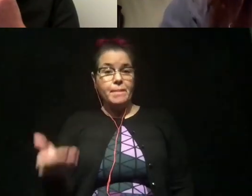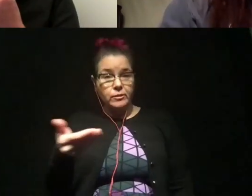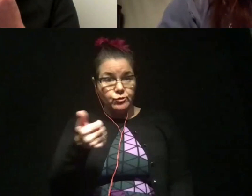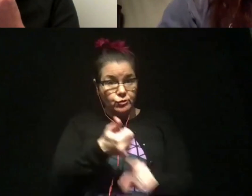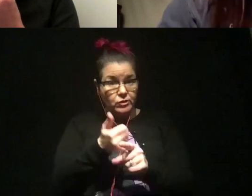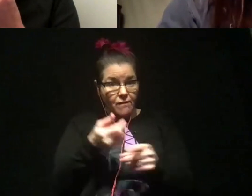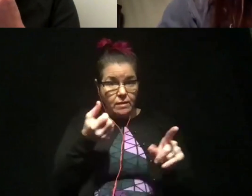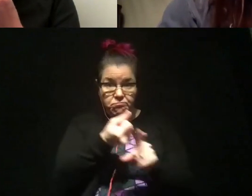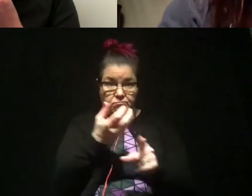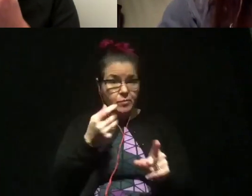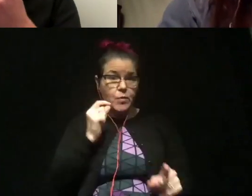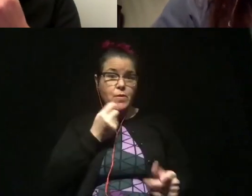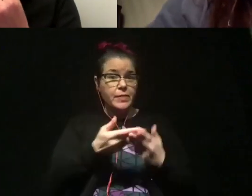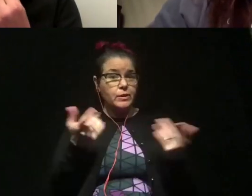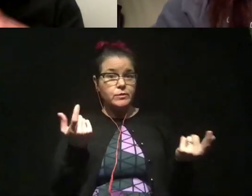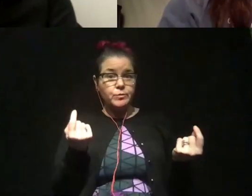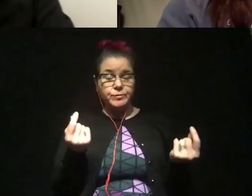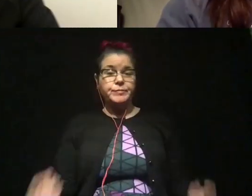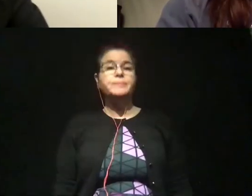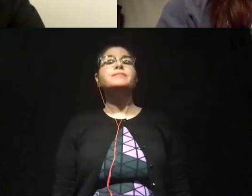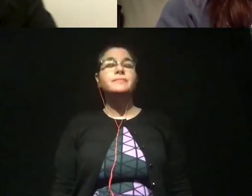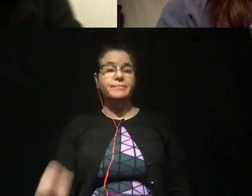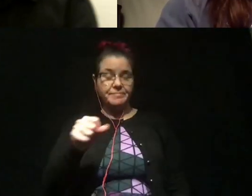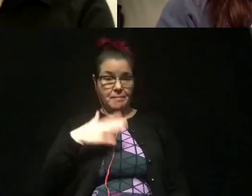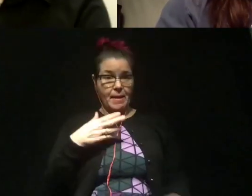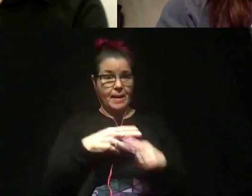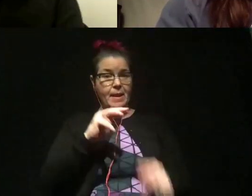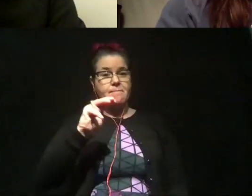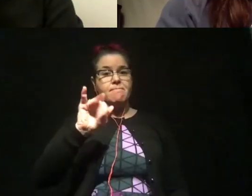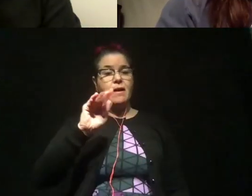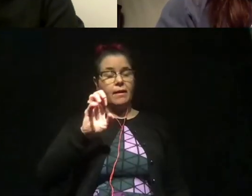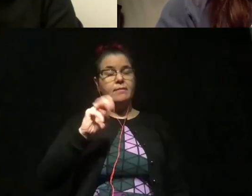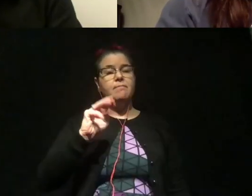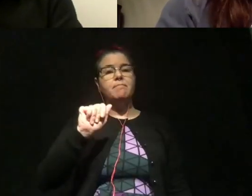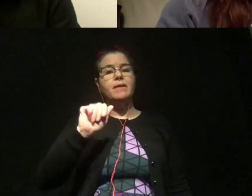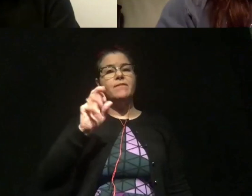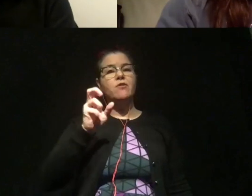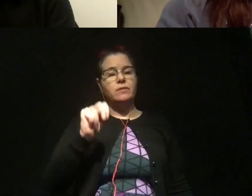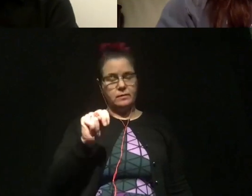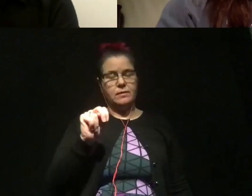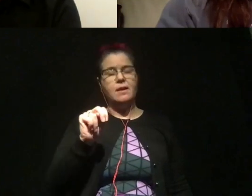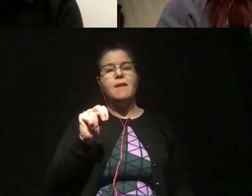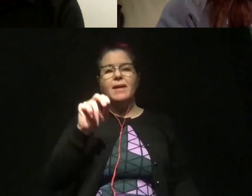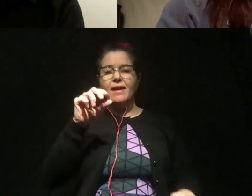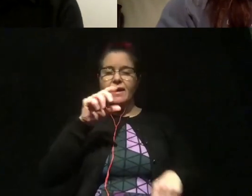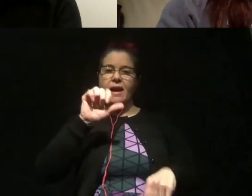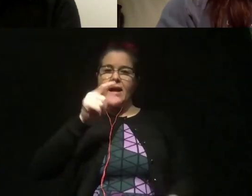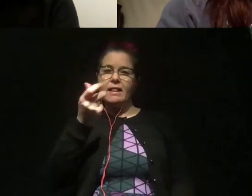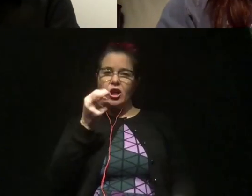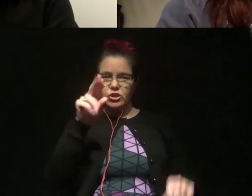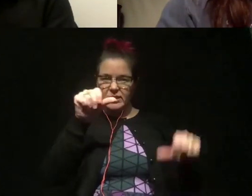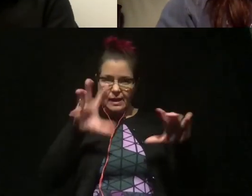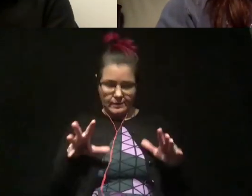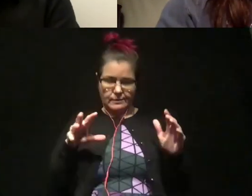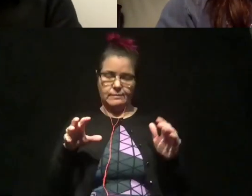stuff he does. All right. Hello. Yes, my name is Mike MacFerrin, and I am a glaciologist by trade. So that means I